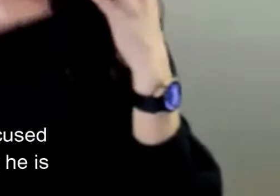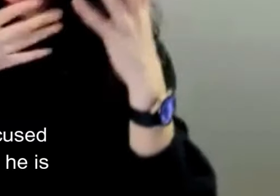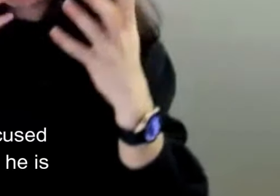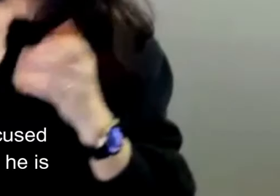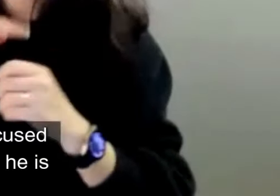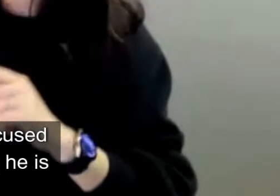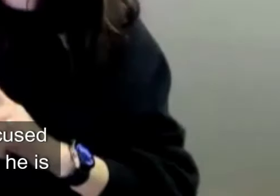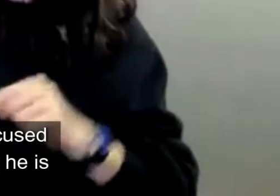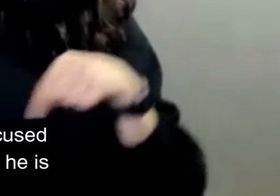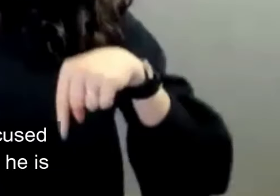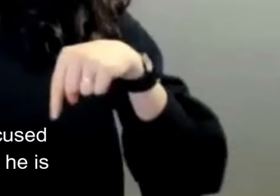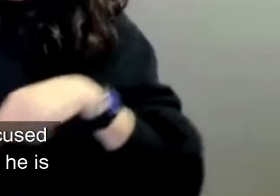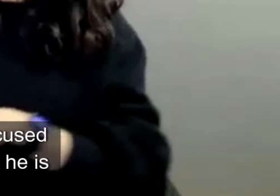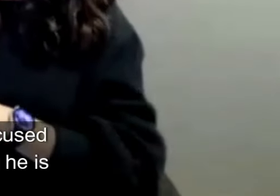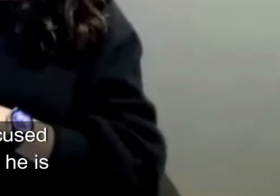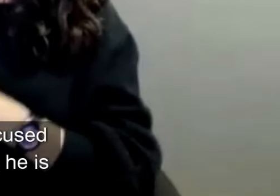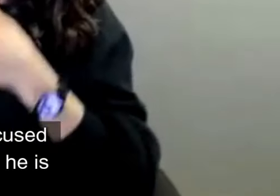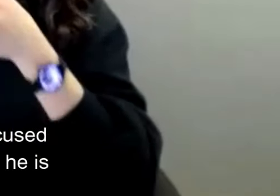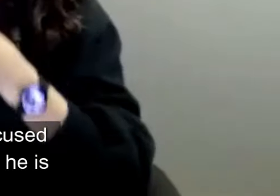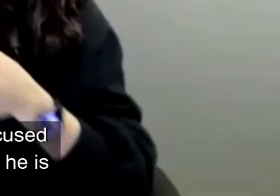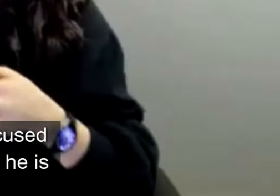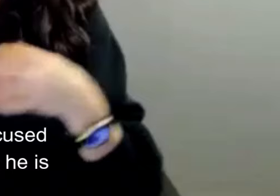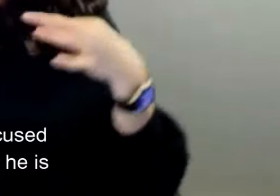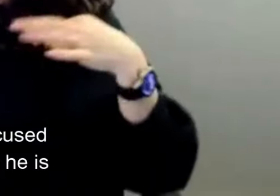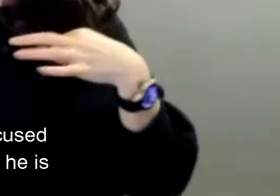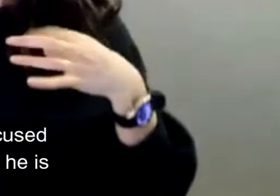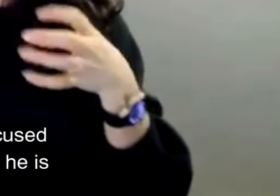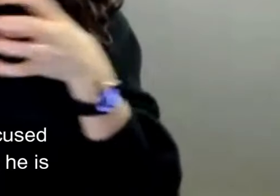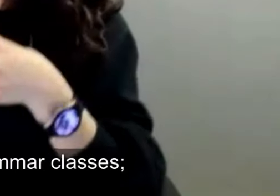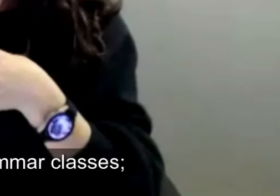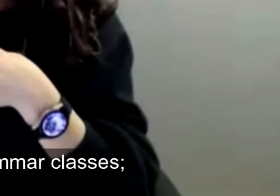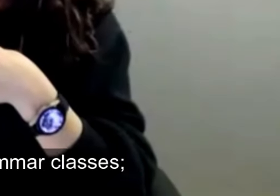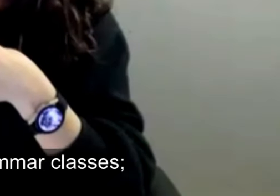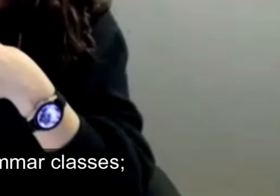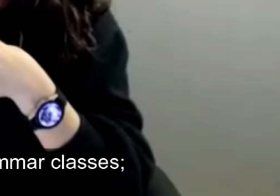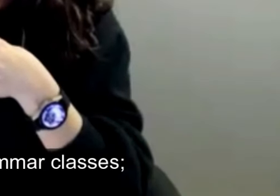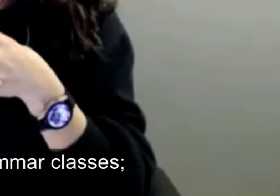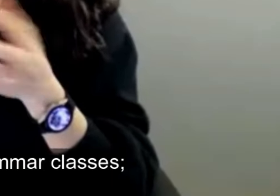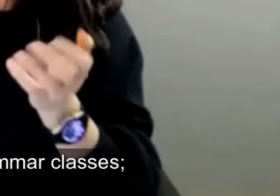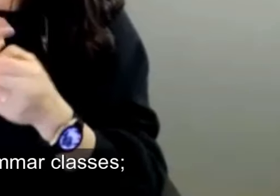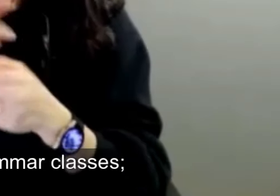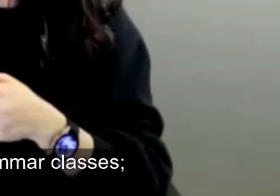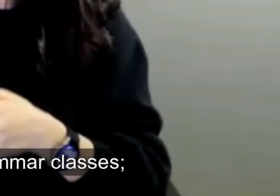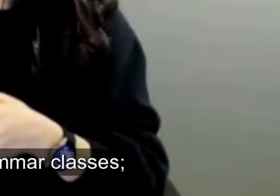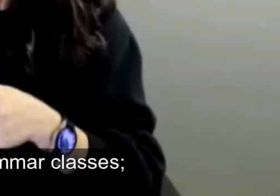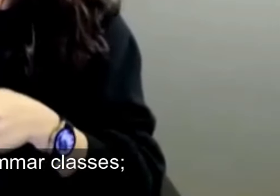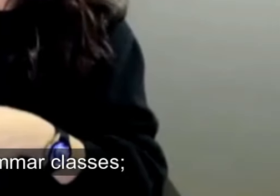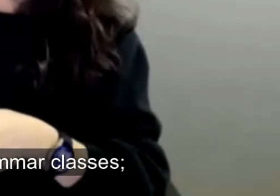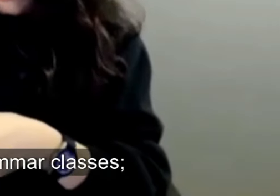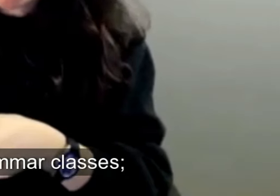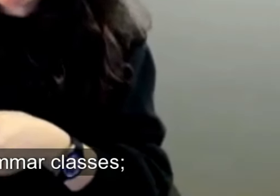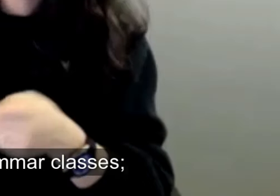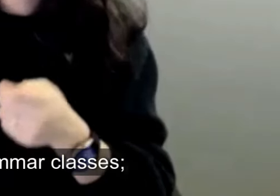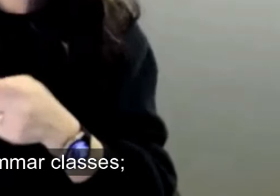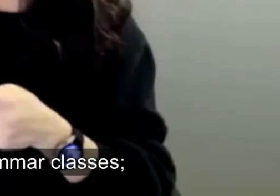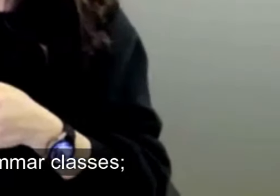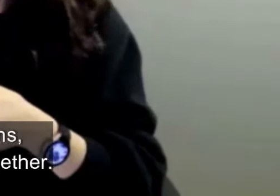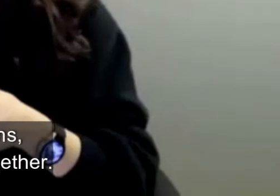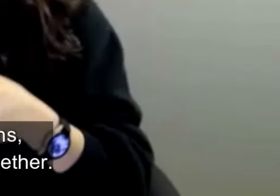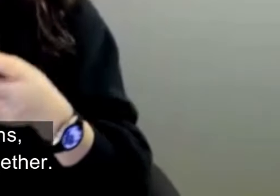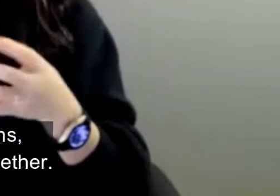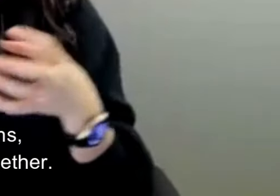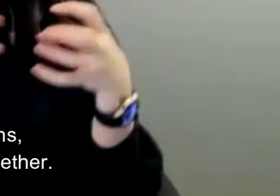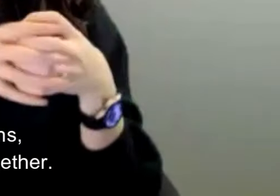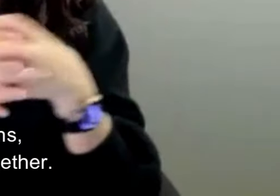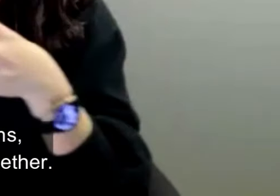So his PhD has been focused on NMFs, and this evening he's going to specifically talk about grammar classes.